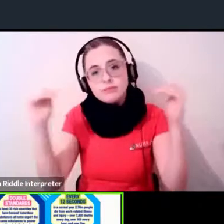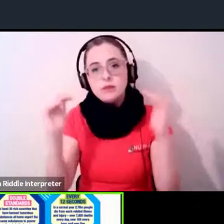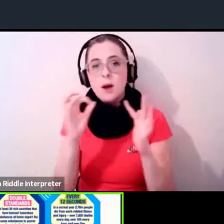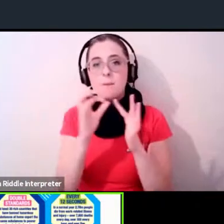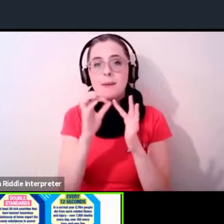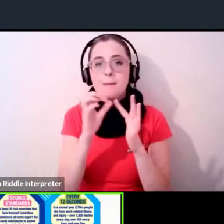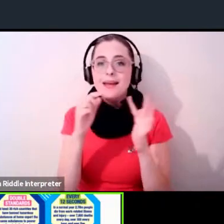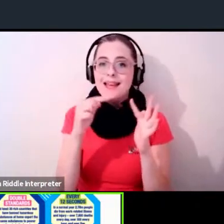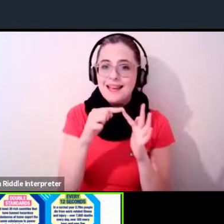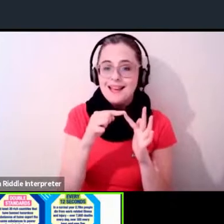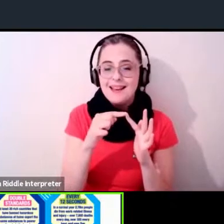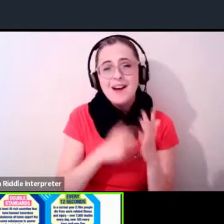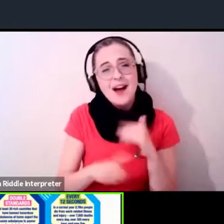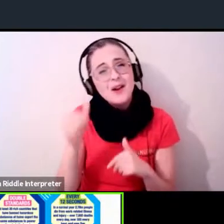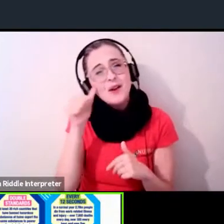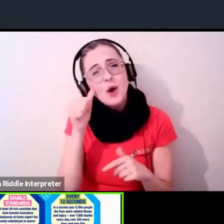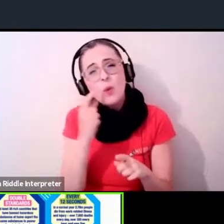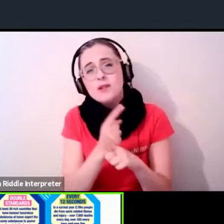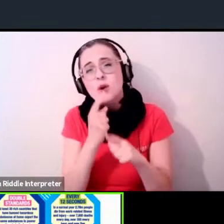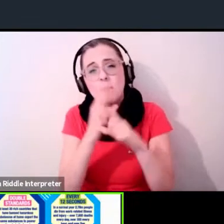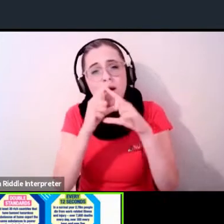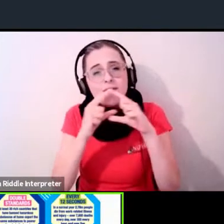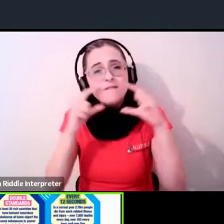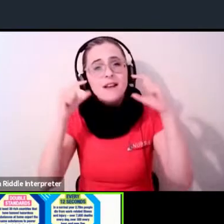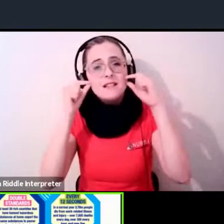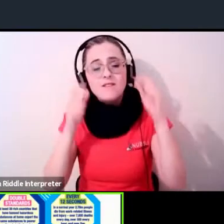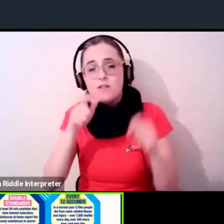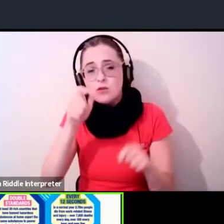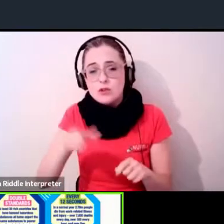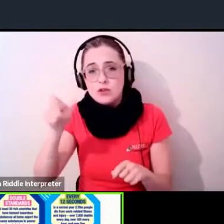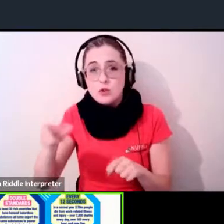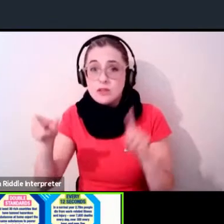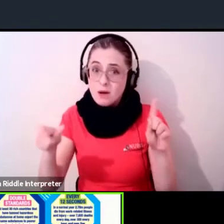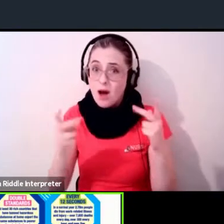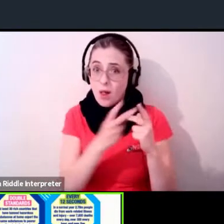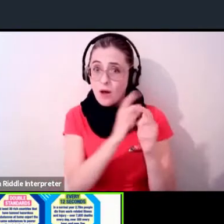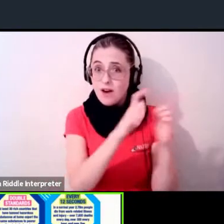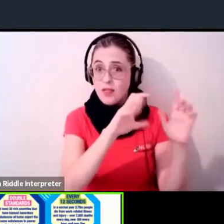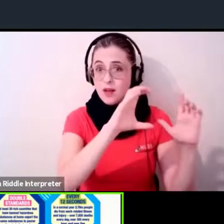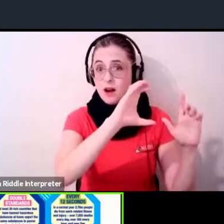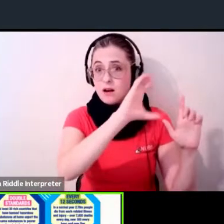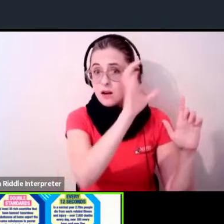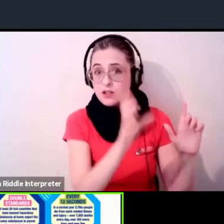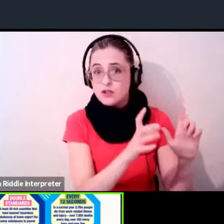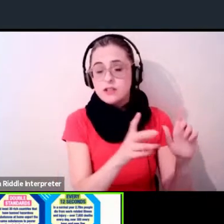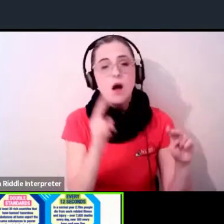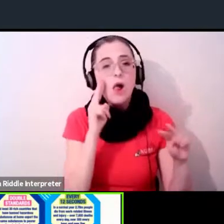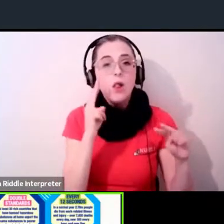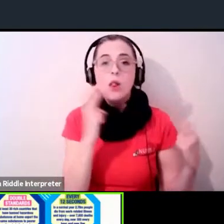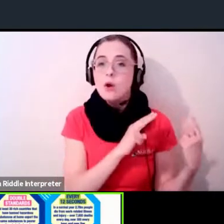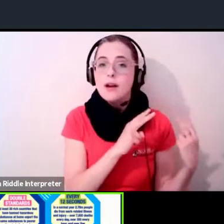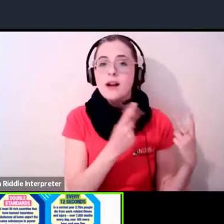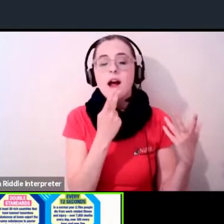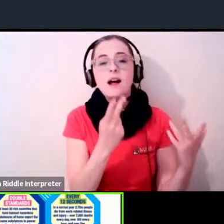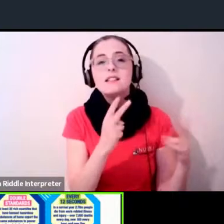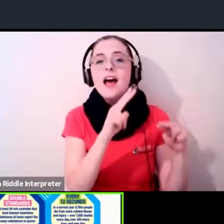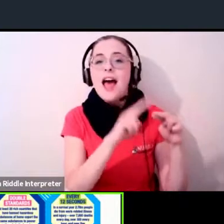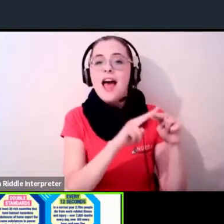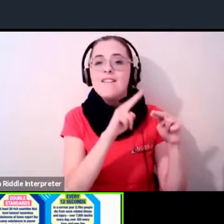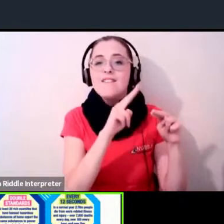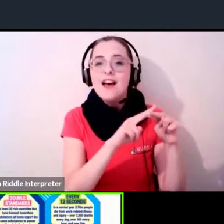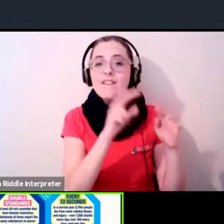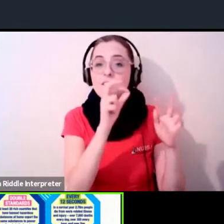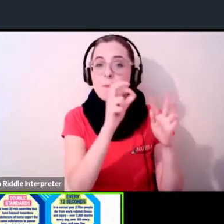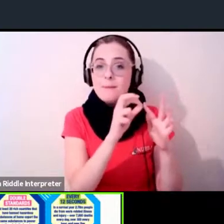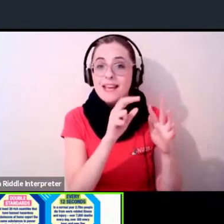we talk about face coverings for students, but lots of other countries are looking at FFP2 minimum standards for all